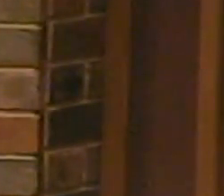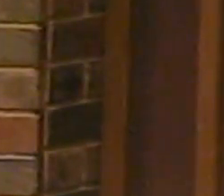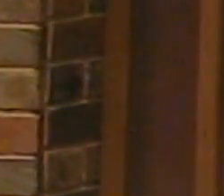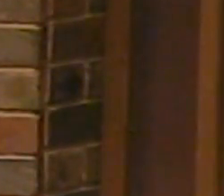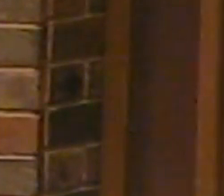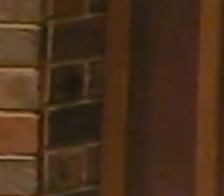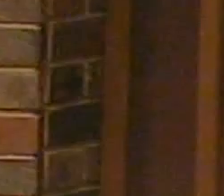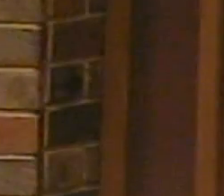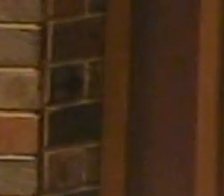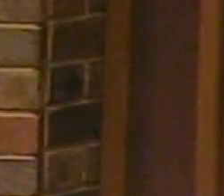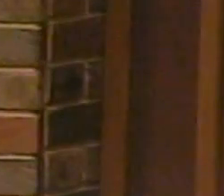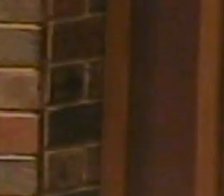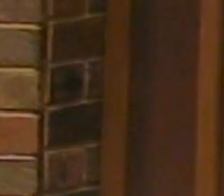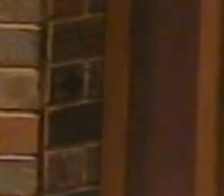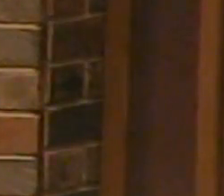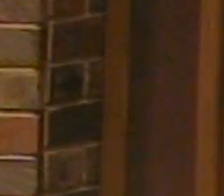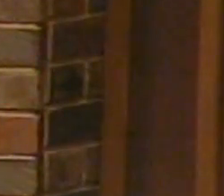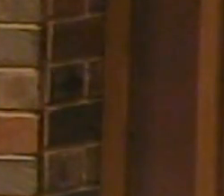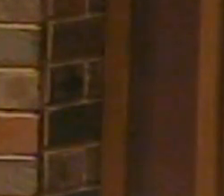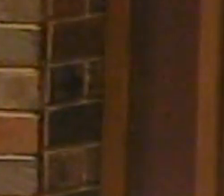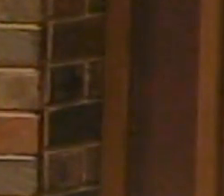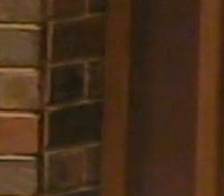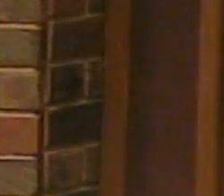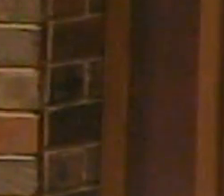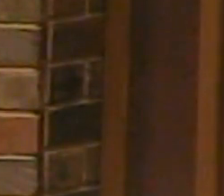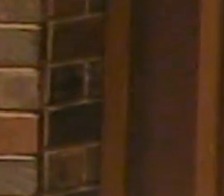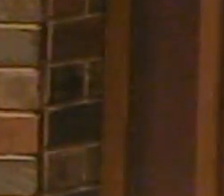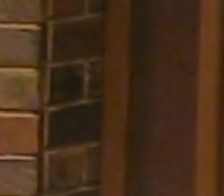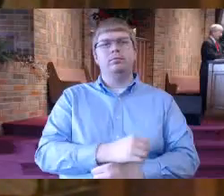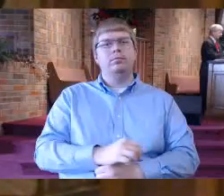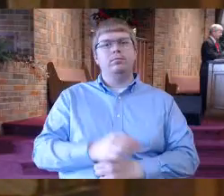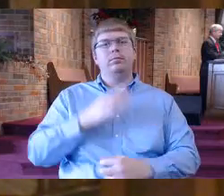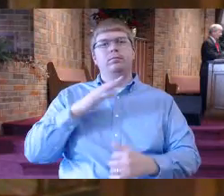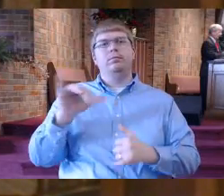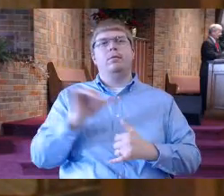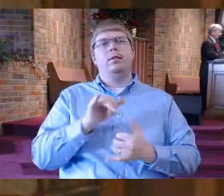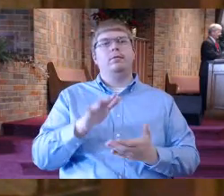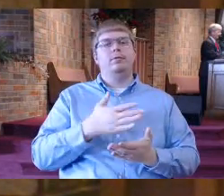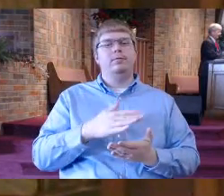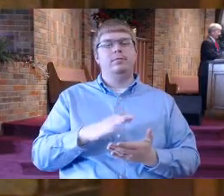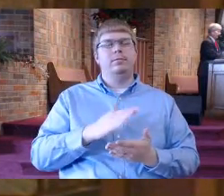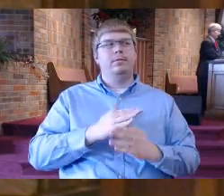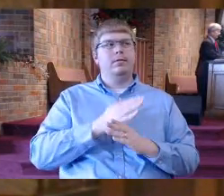Please mark number 107. 107 will be our song after the lesson this morning.